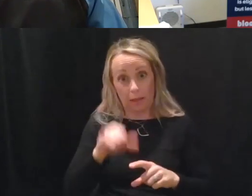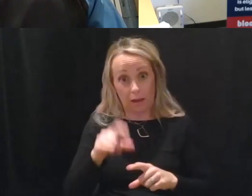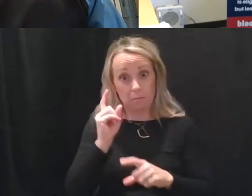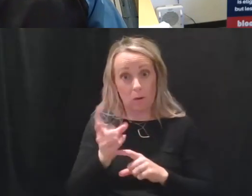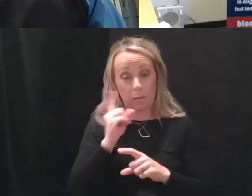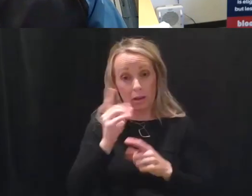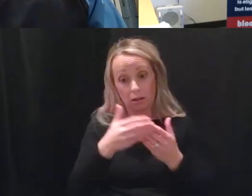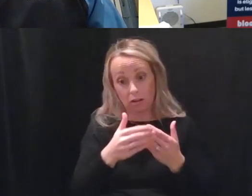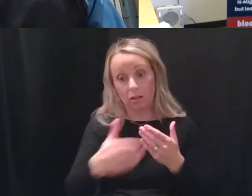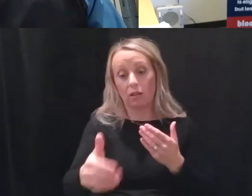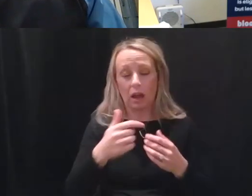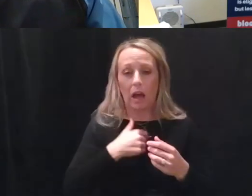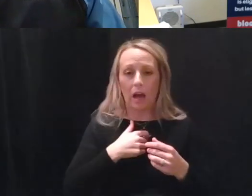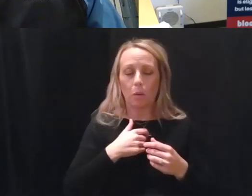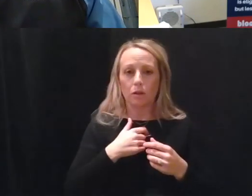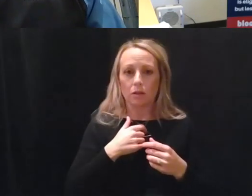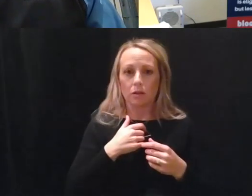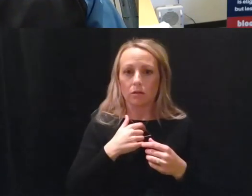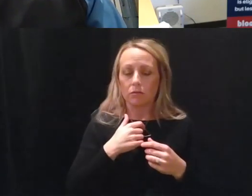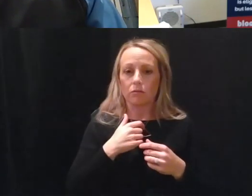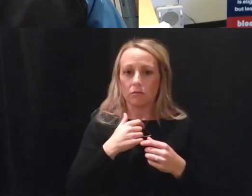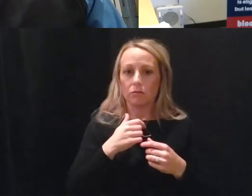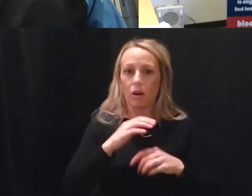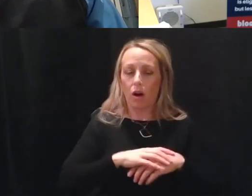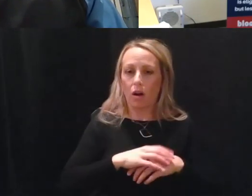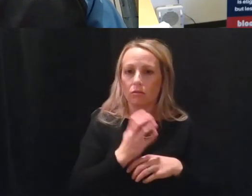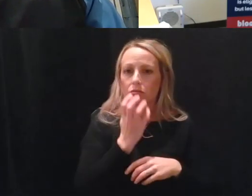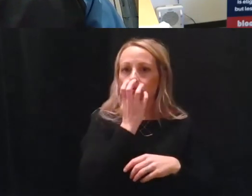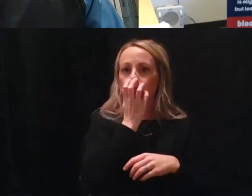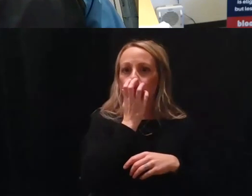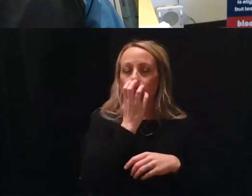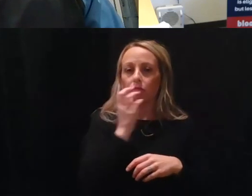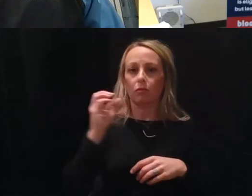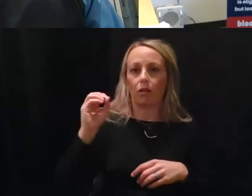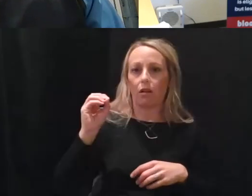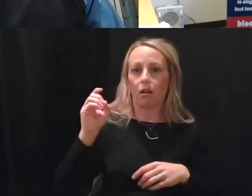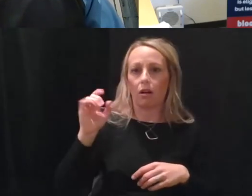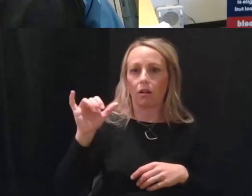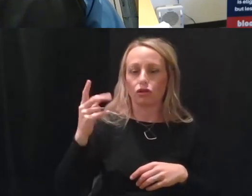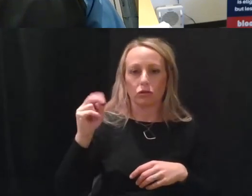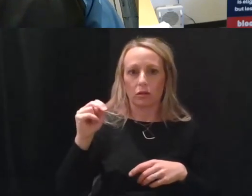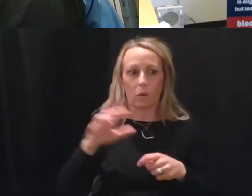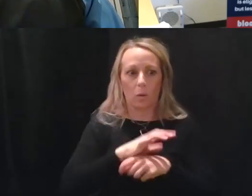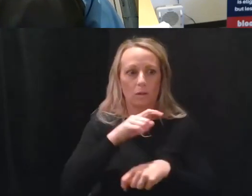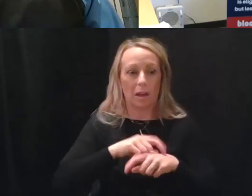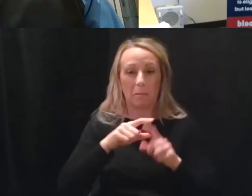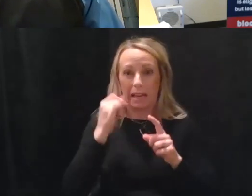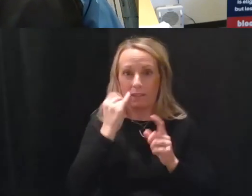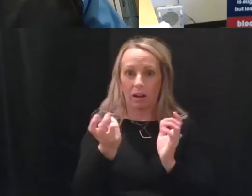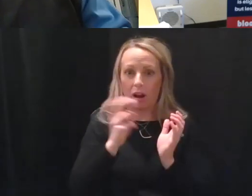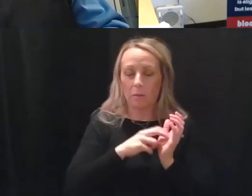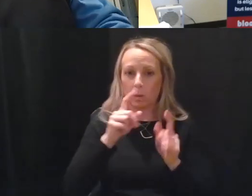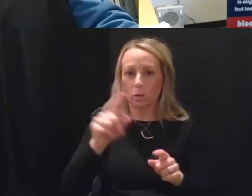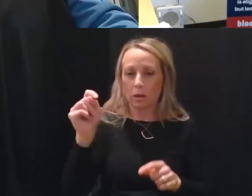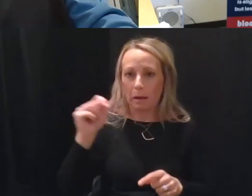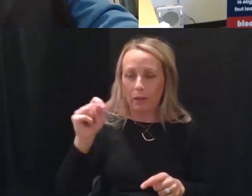because I was on oxygen the whole time, trying to get me off oxygen. But the problem was if I got up and go to the bathroom